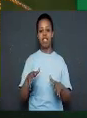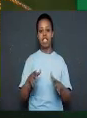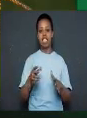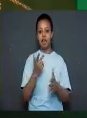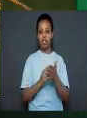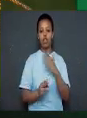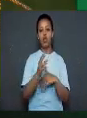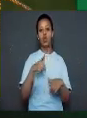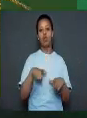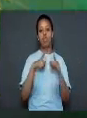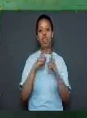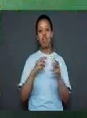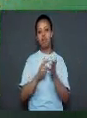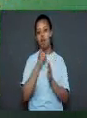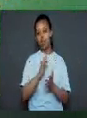temperate forest.